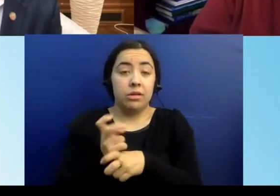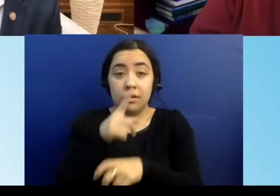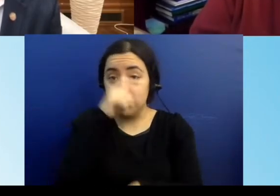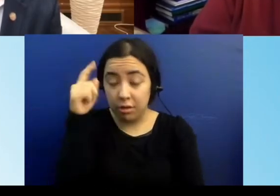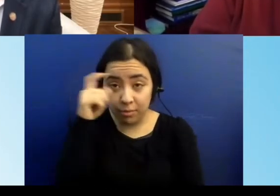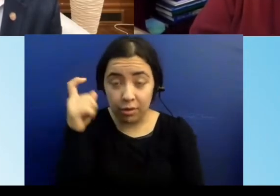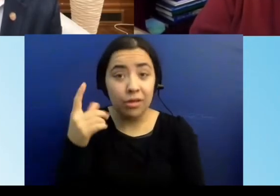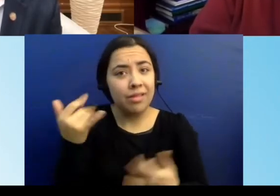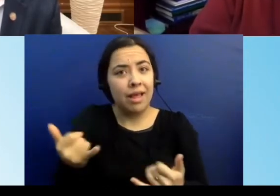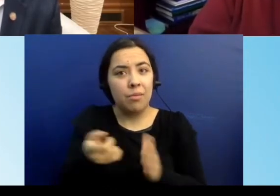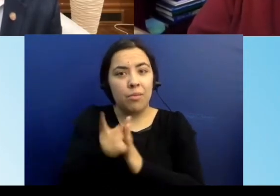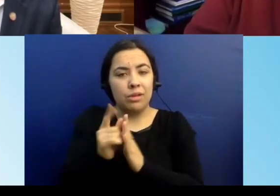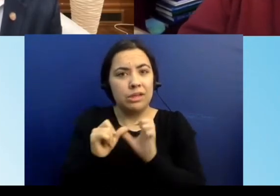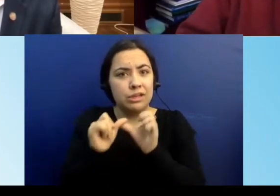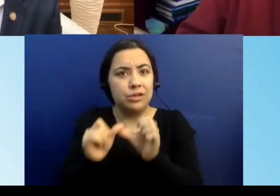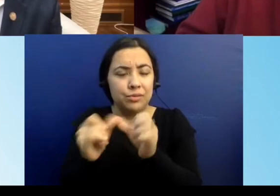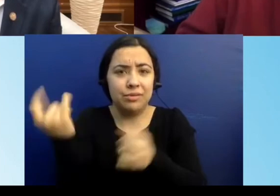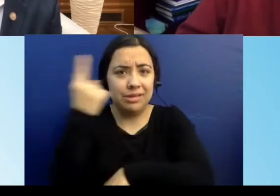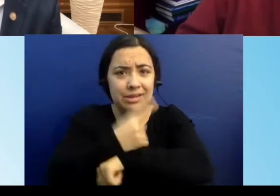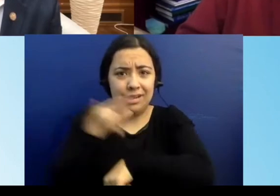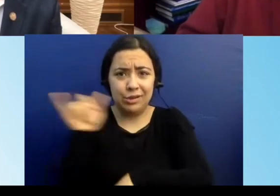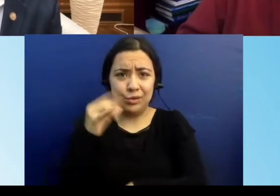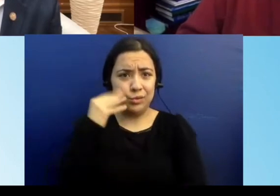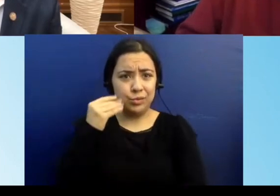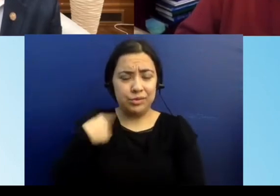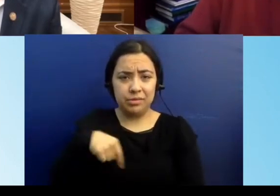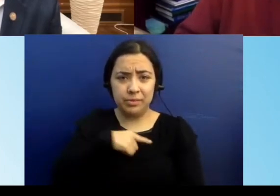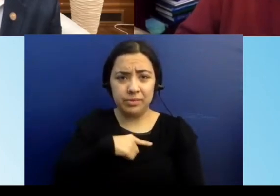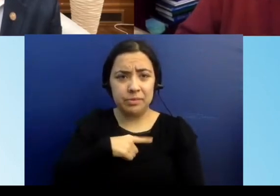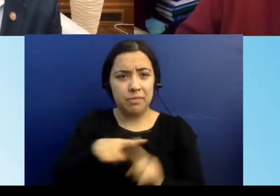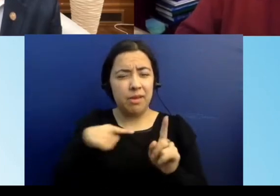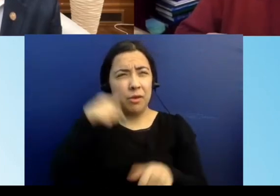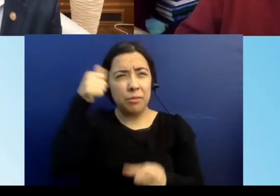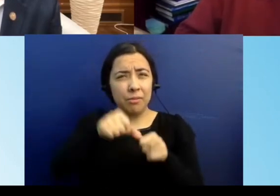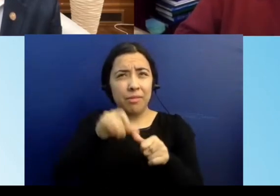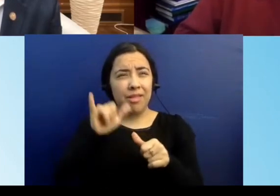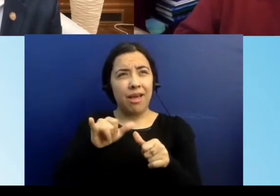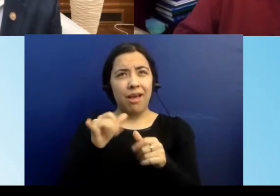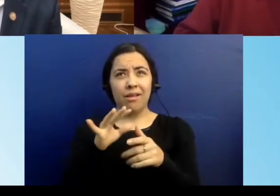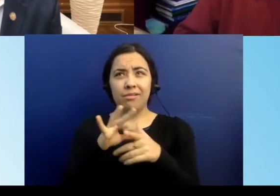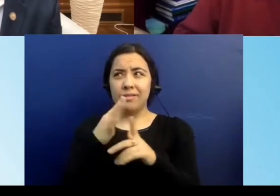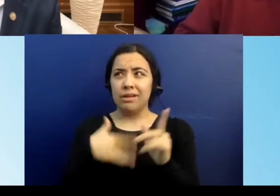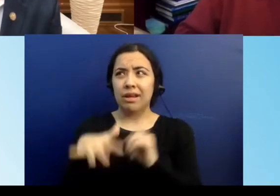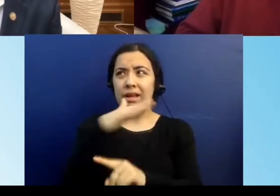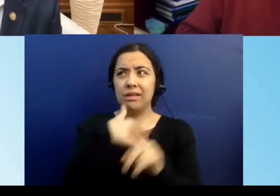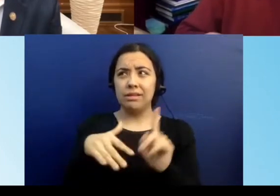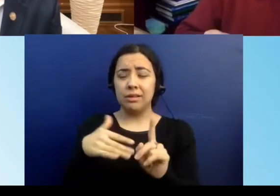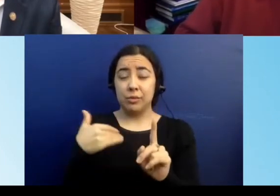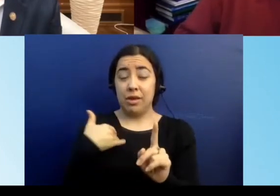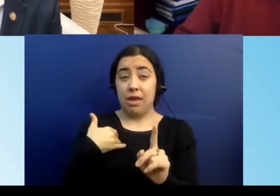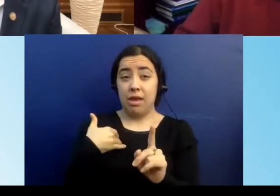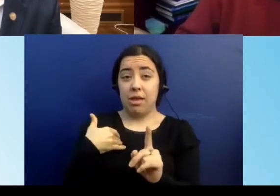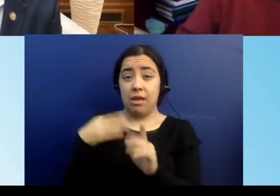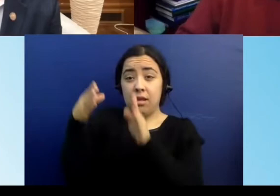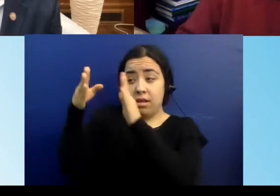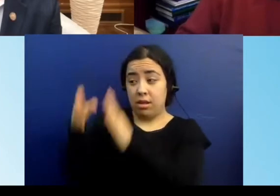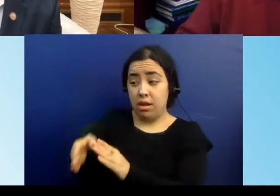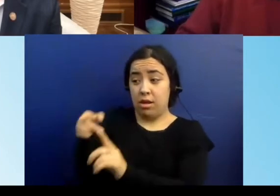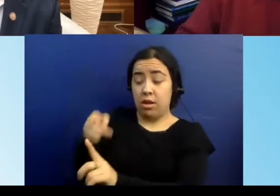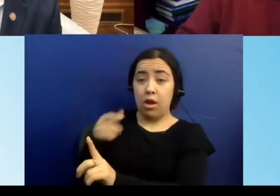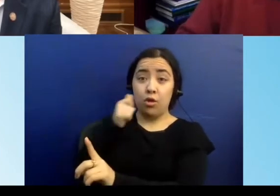those moments. I remember the context. We had a racist in the White